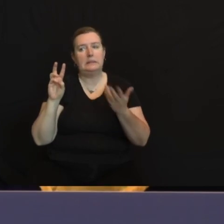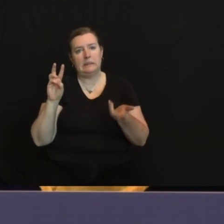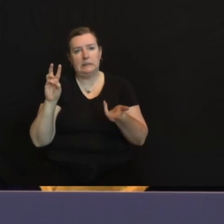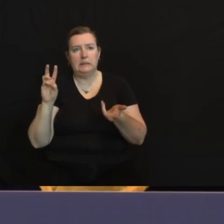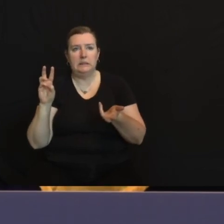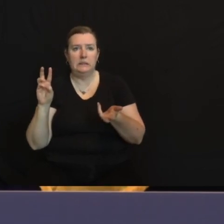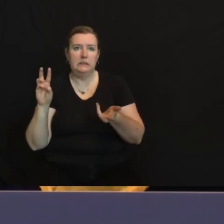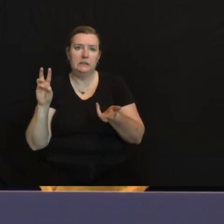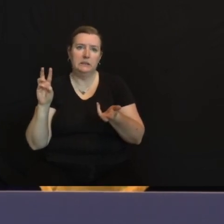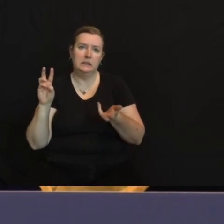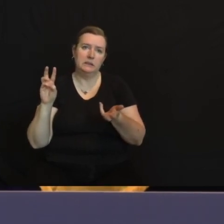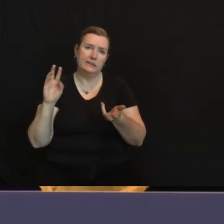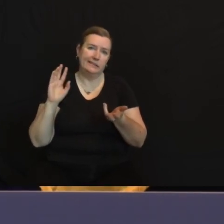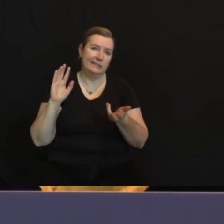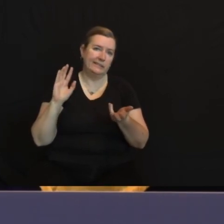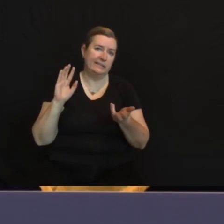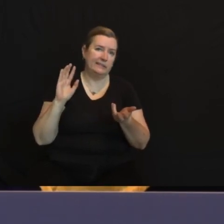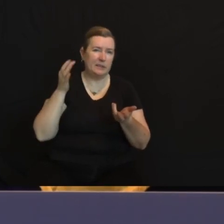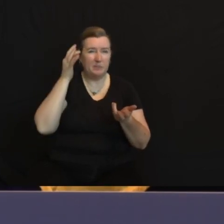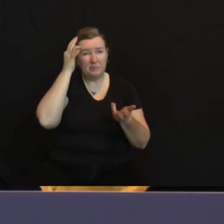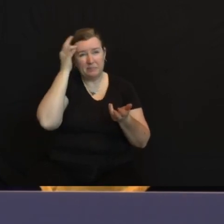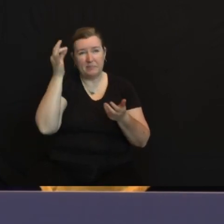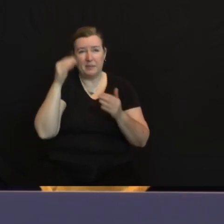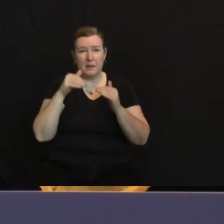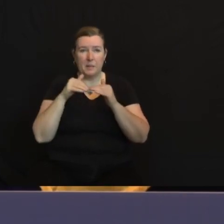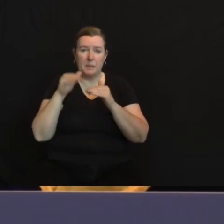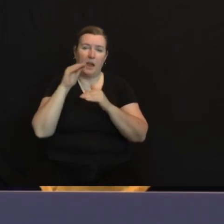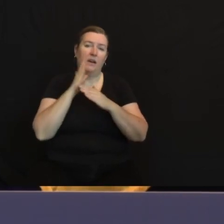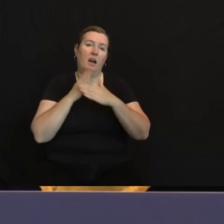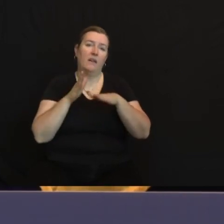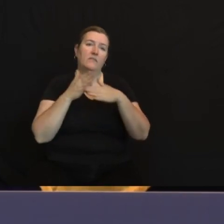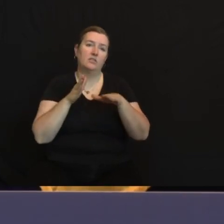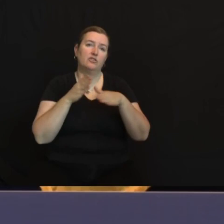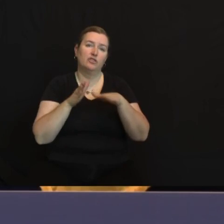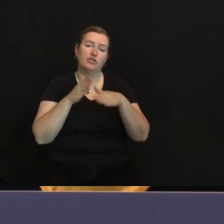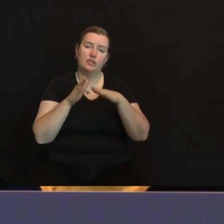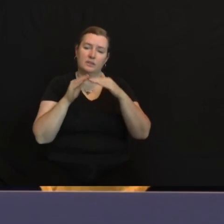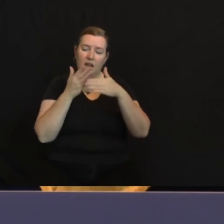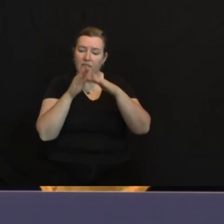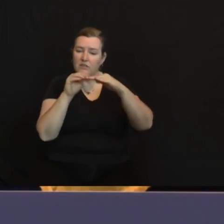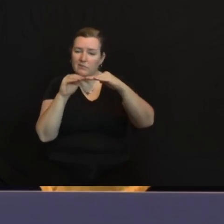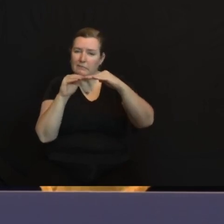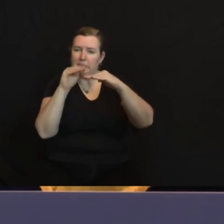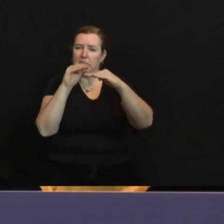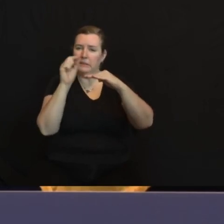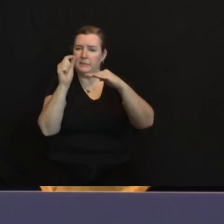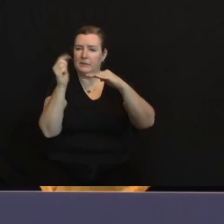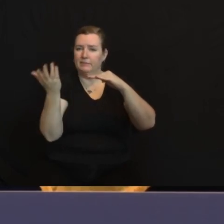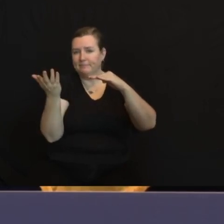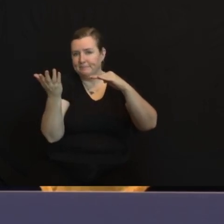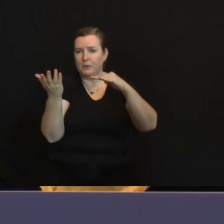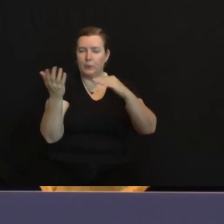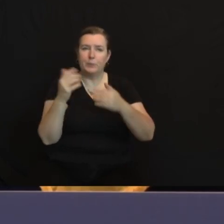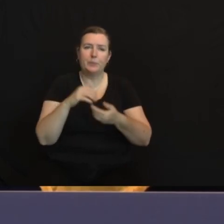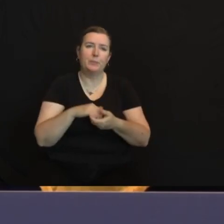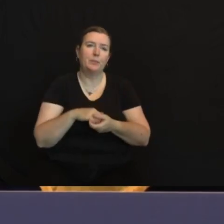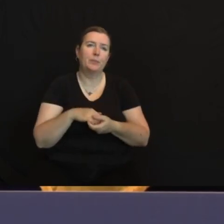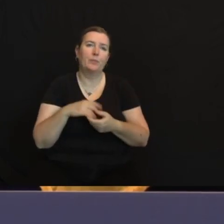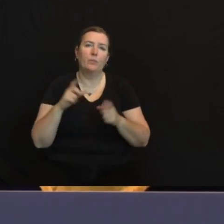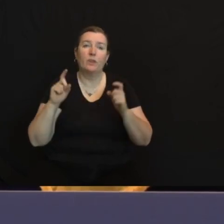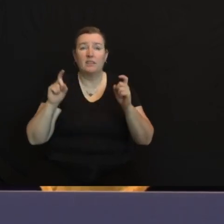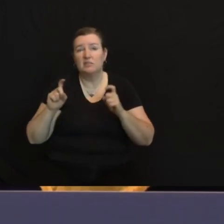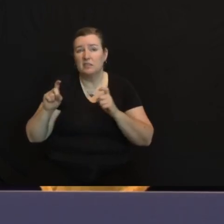to be a hair above what the average has been. But it does tell you we're testing a lot of people, which is to your third point.